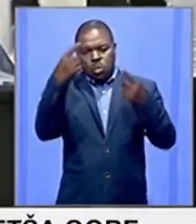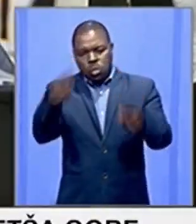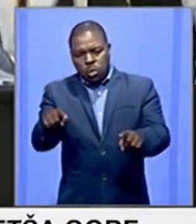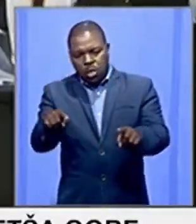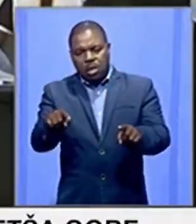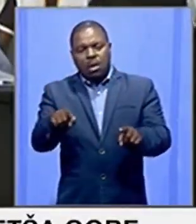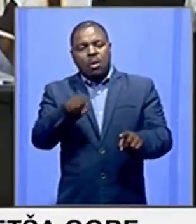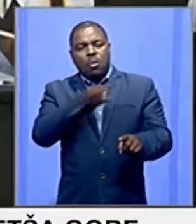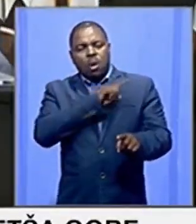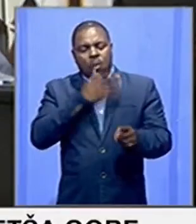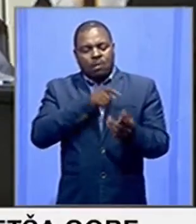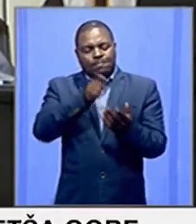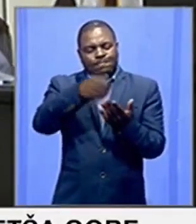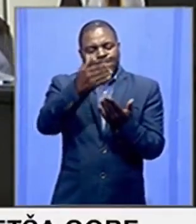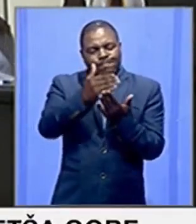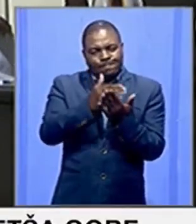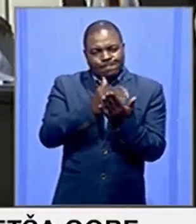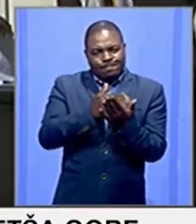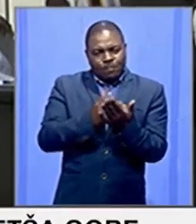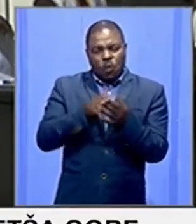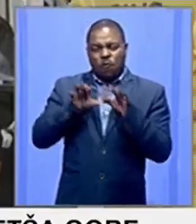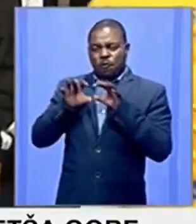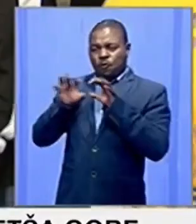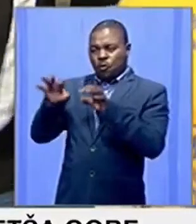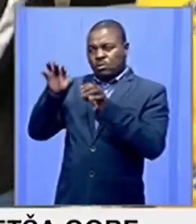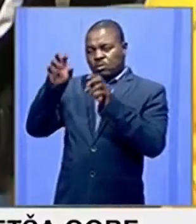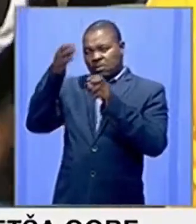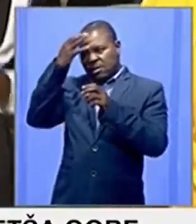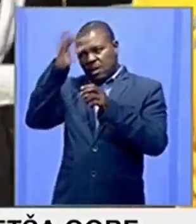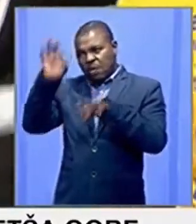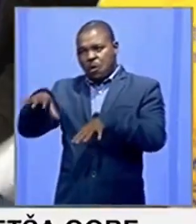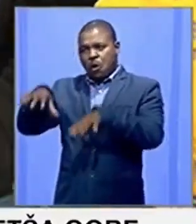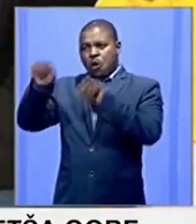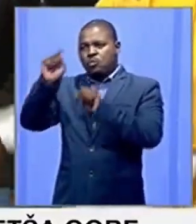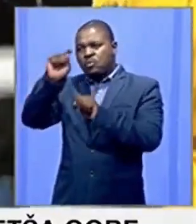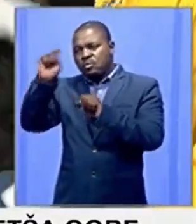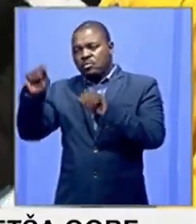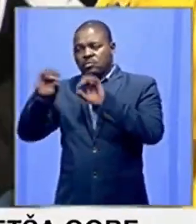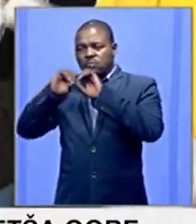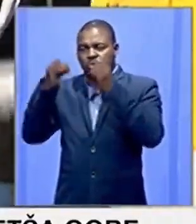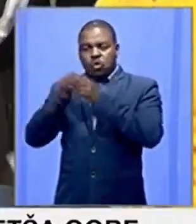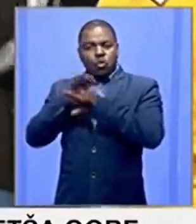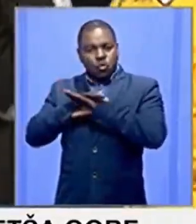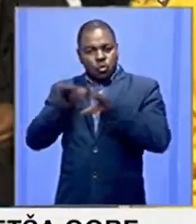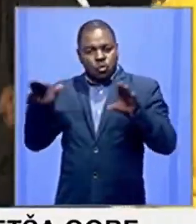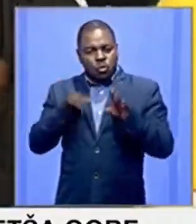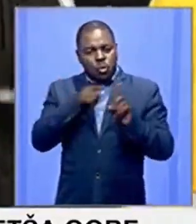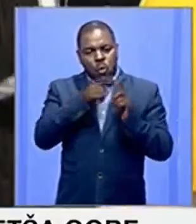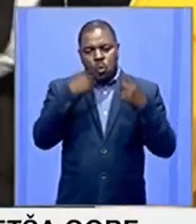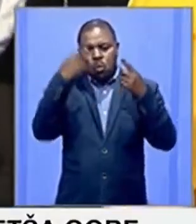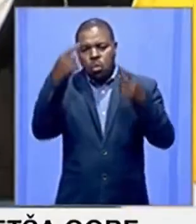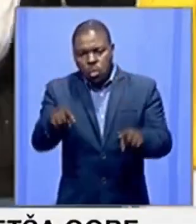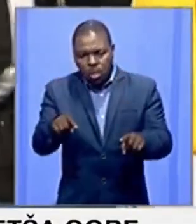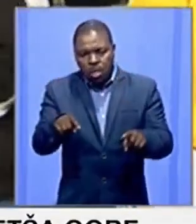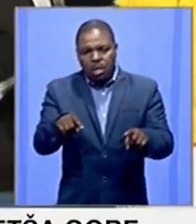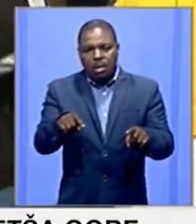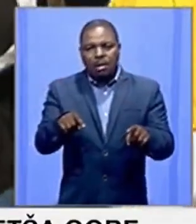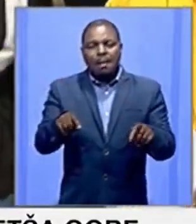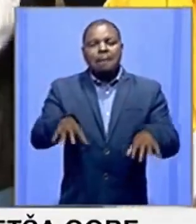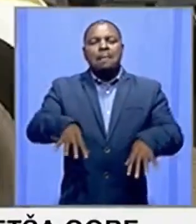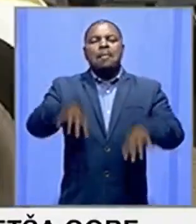go gapeletša mmušo gore o se time mohlagase ditheong tša go fapafapana tša setšhaba. Maimane o hweditše mohlagase o